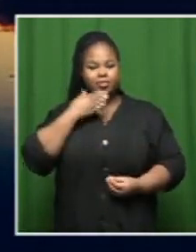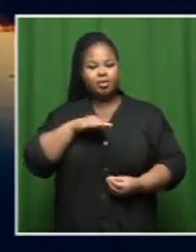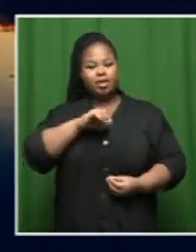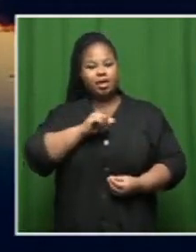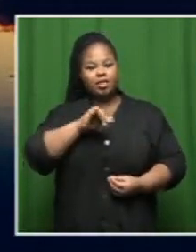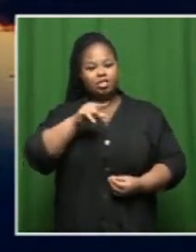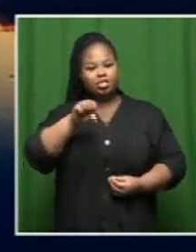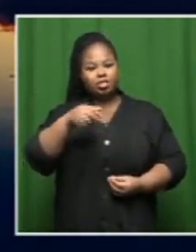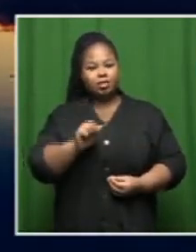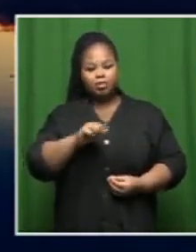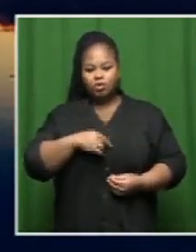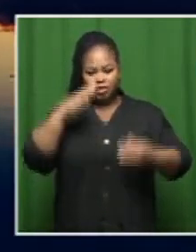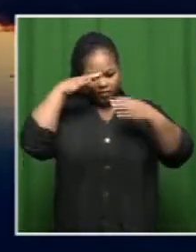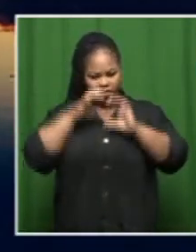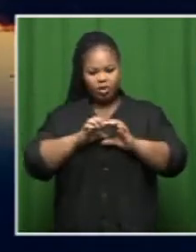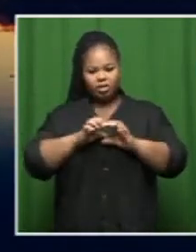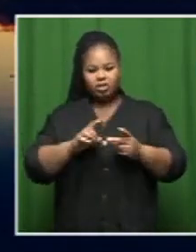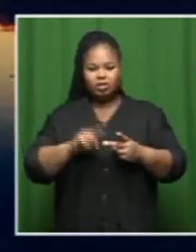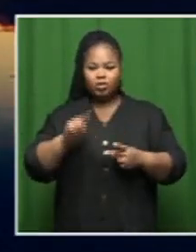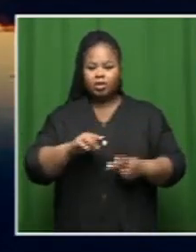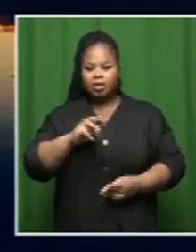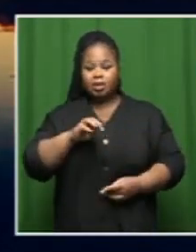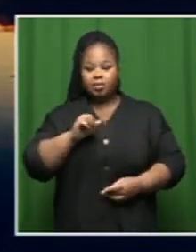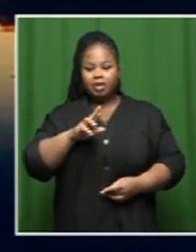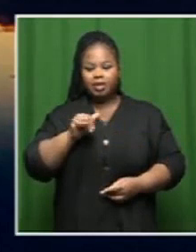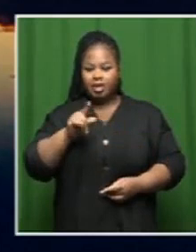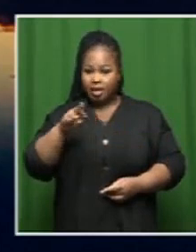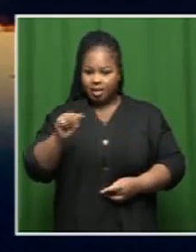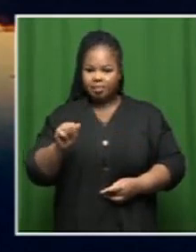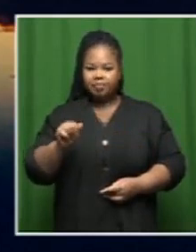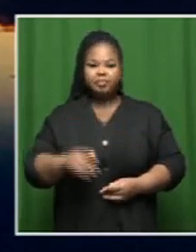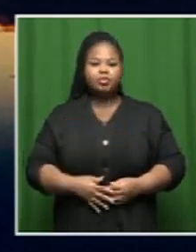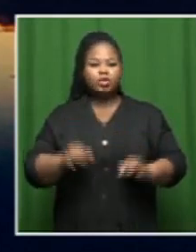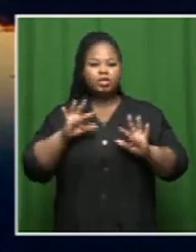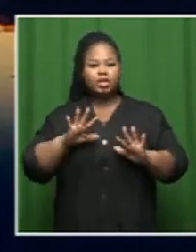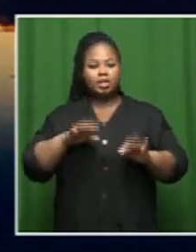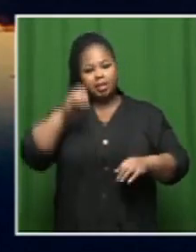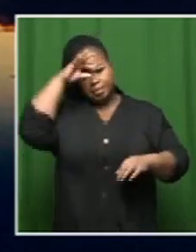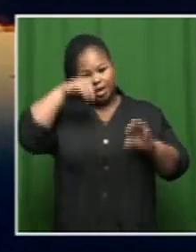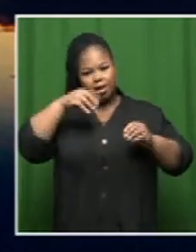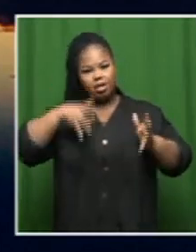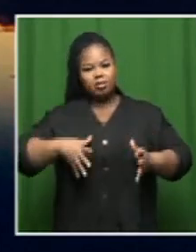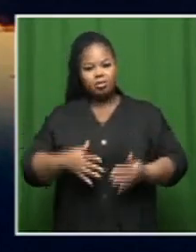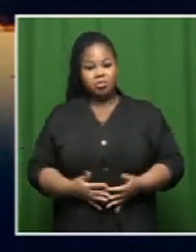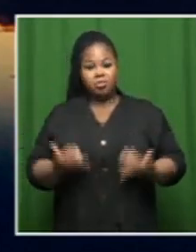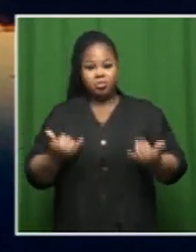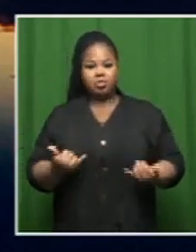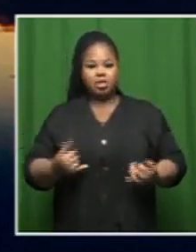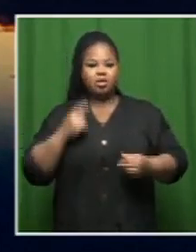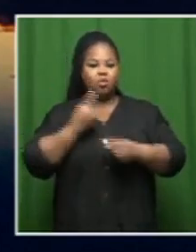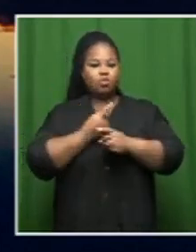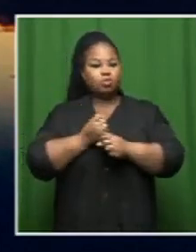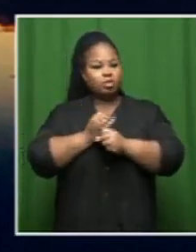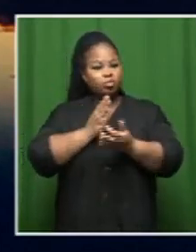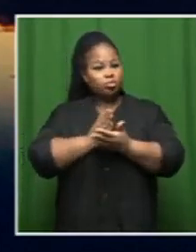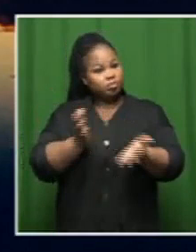as we focus on what happened in Marikana 10 years ago, but also where we are today in terms of just making